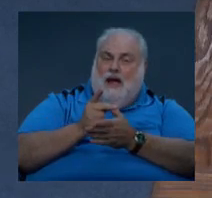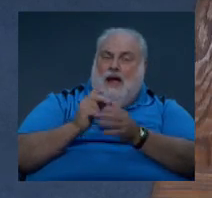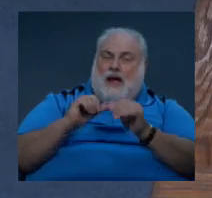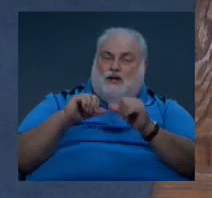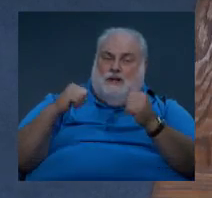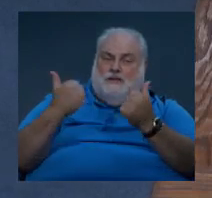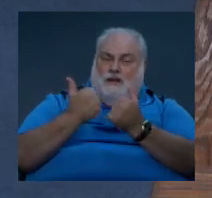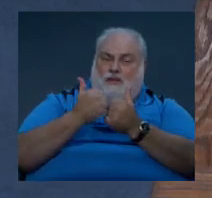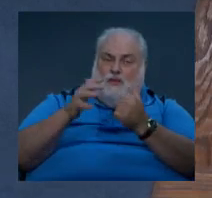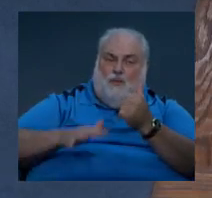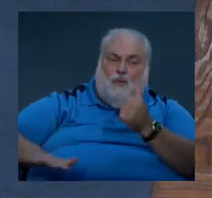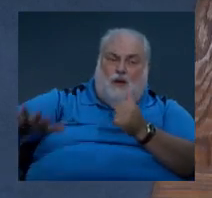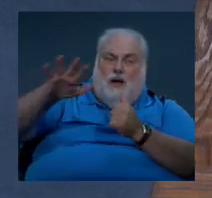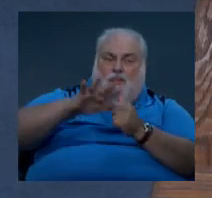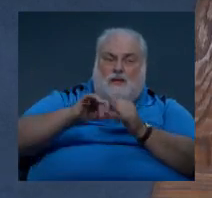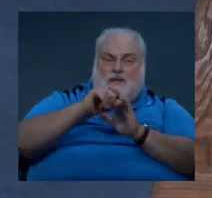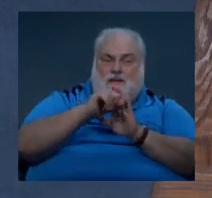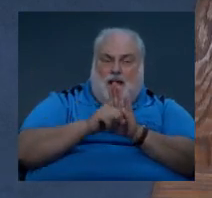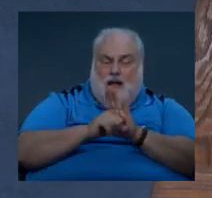of Arkansas.